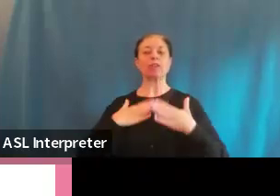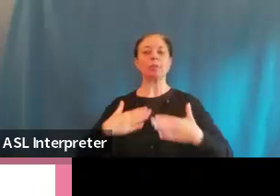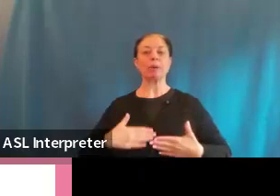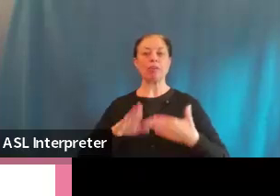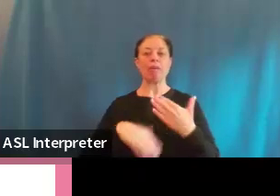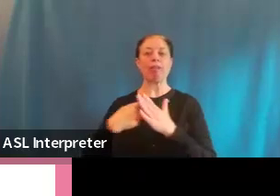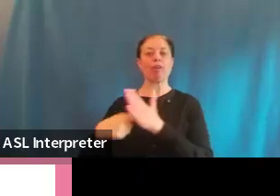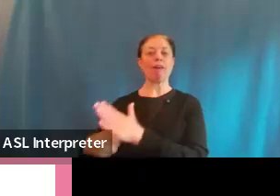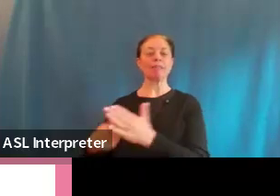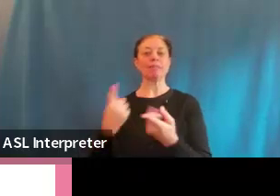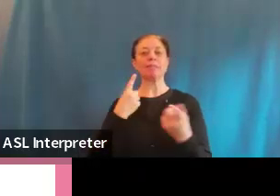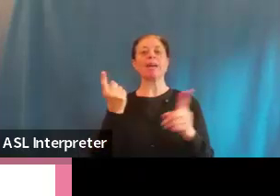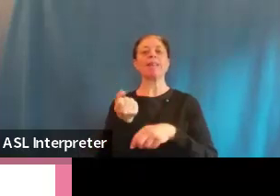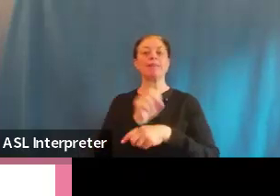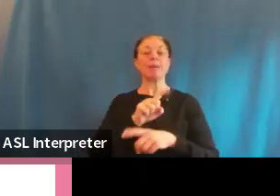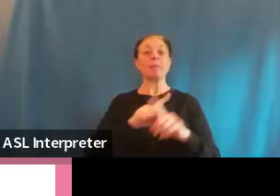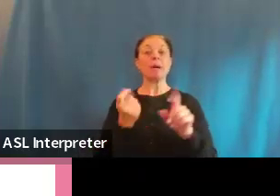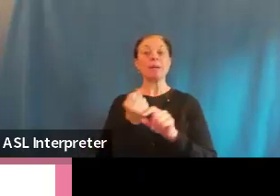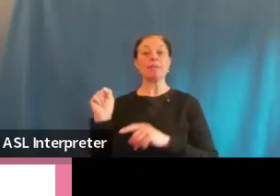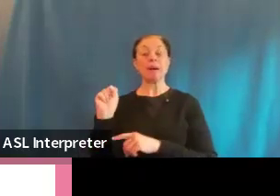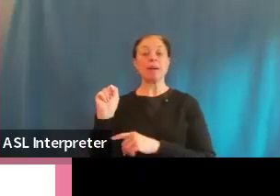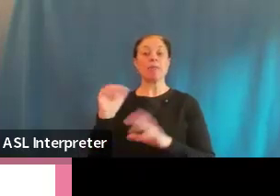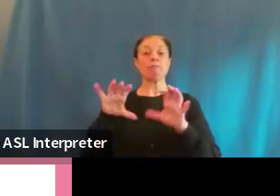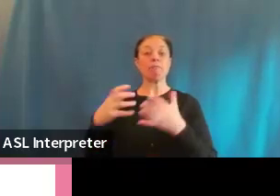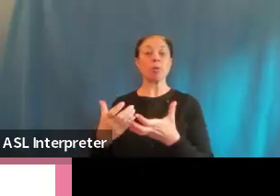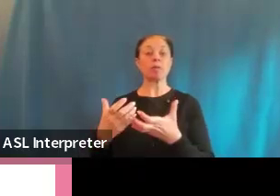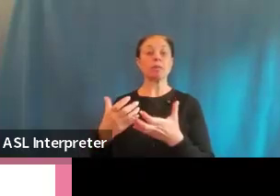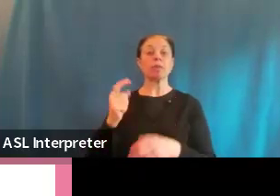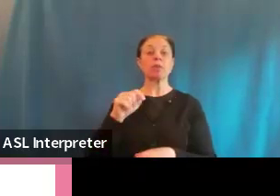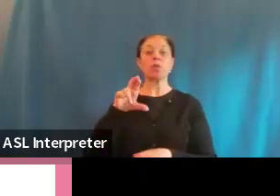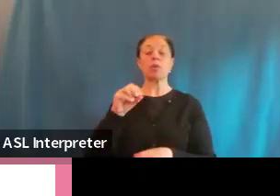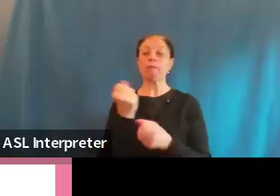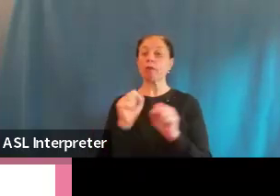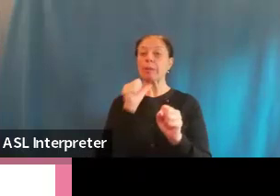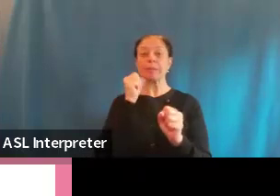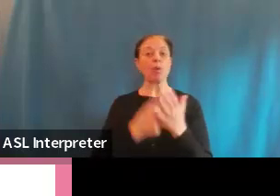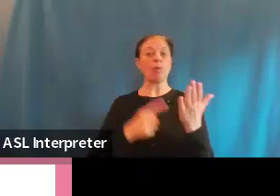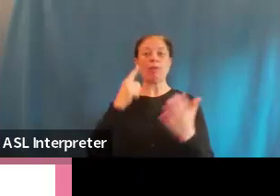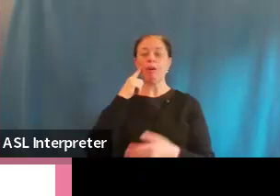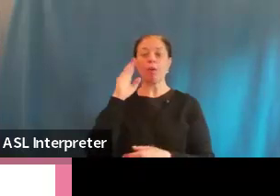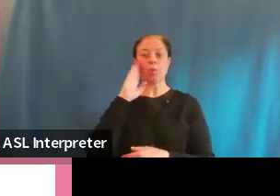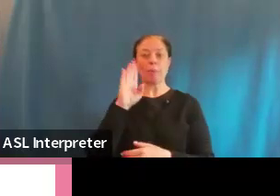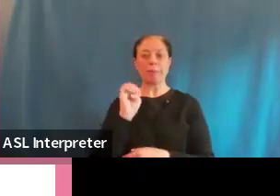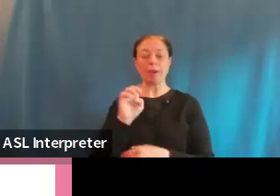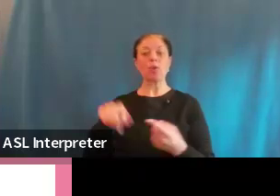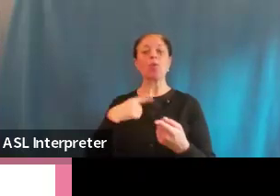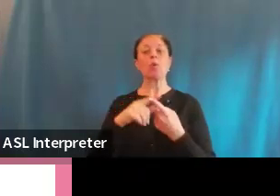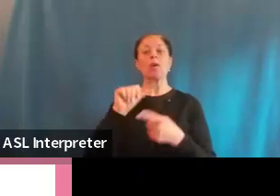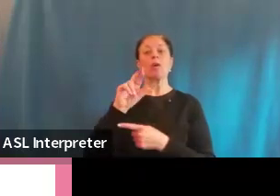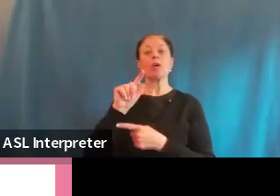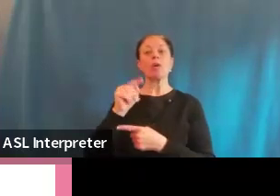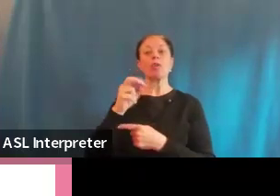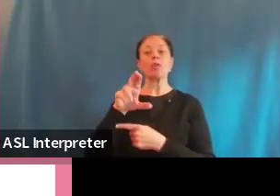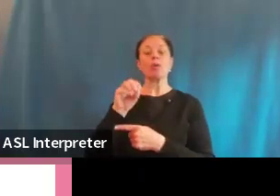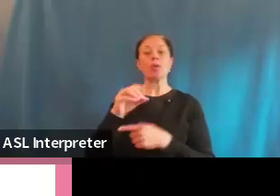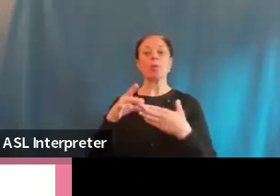been defeated. However, for Defiant Force flight leader Arturo, freedom is not what he thought it would be. When Arturo is tasked with